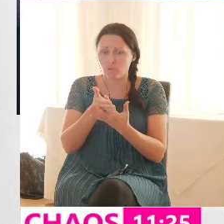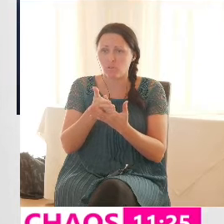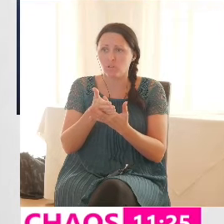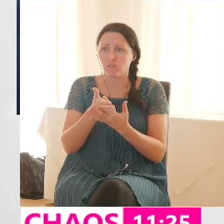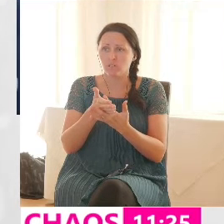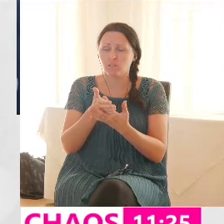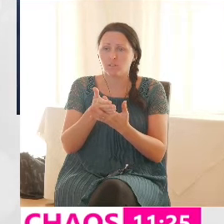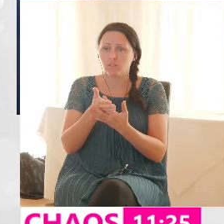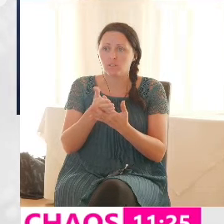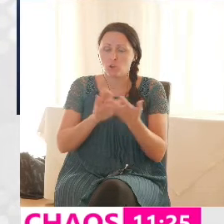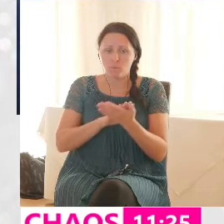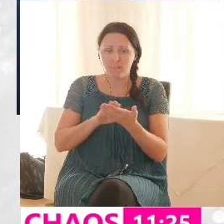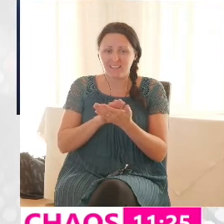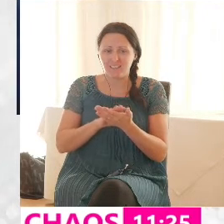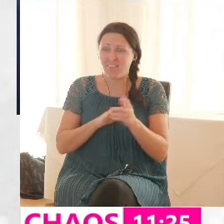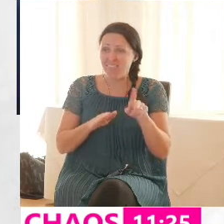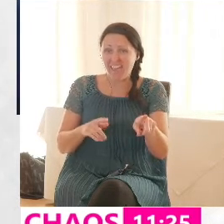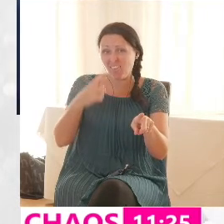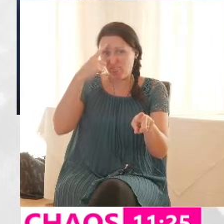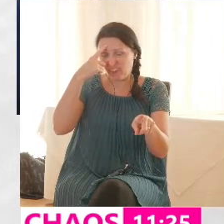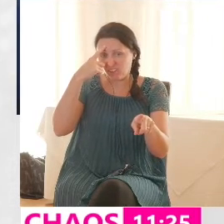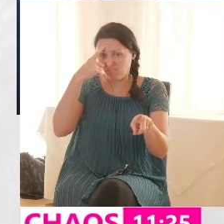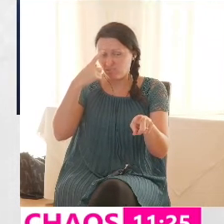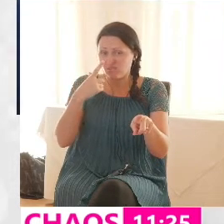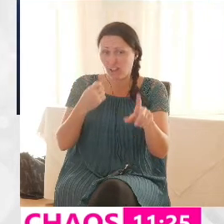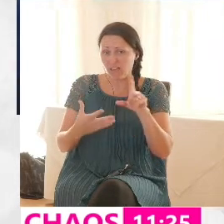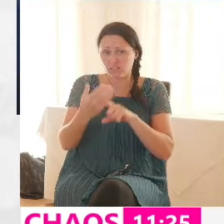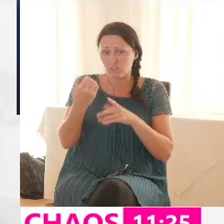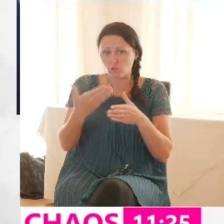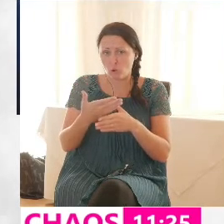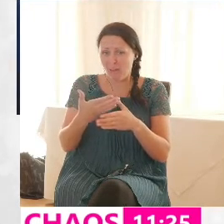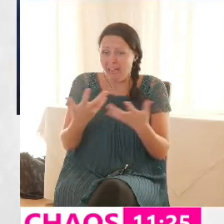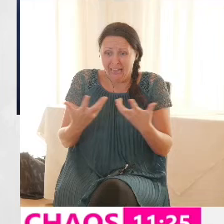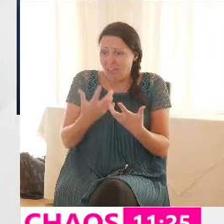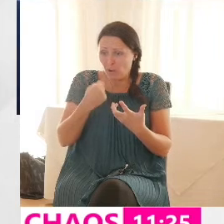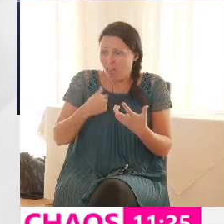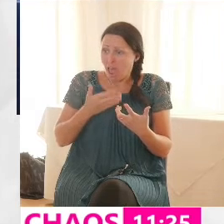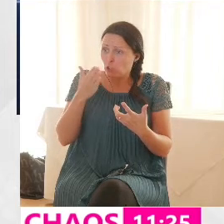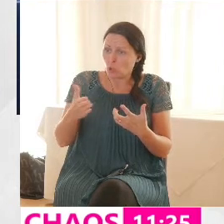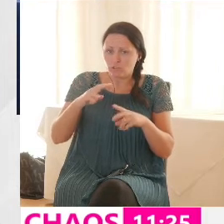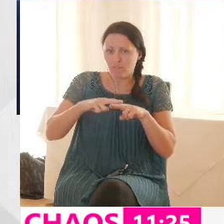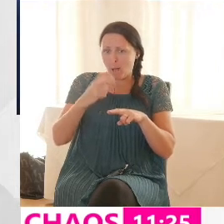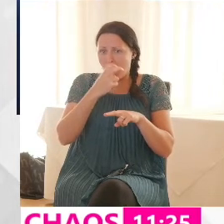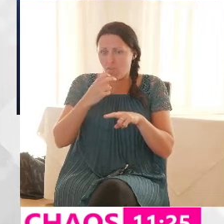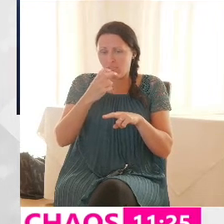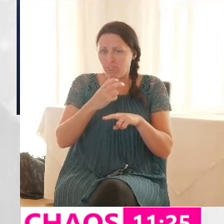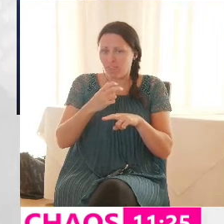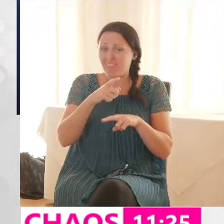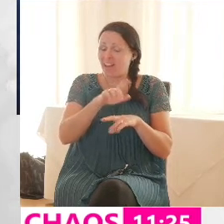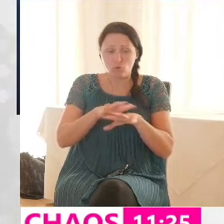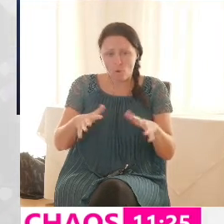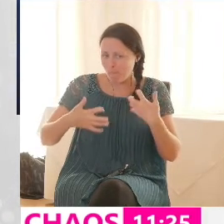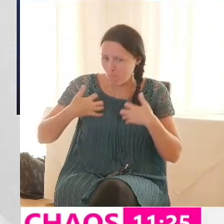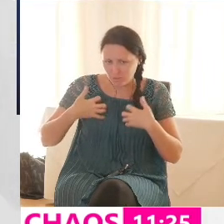chance of employment is low. I say, I cannot go to Falmouth. How can I go to Falmouth? So I'm not motivated to